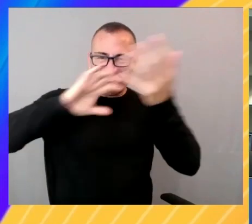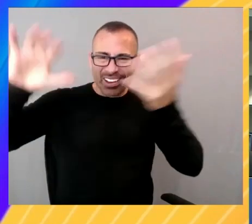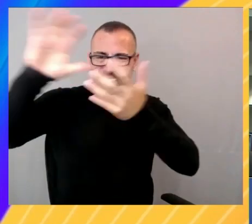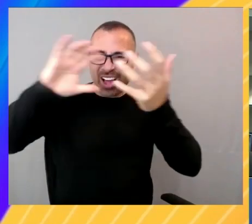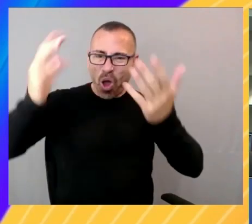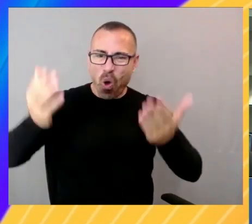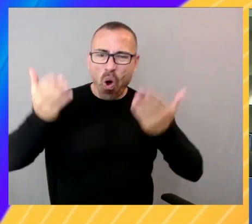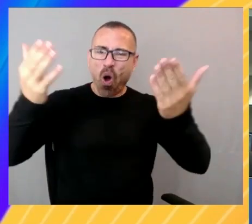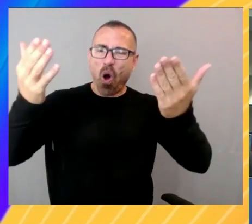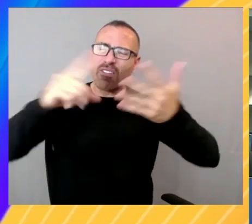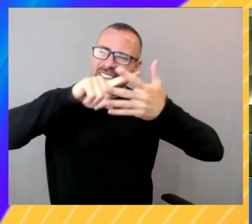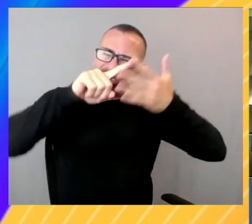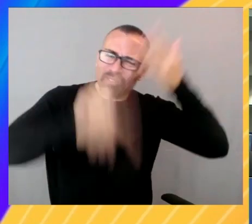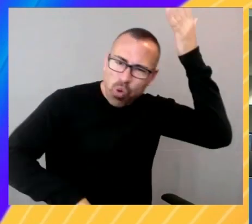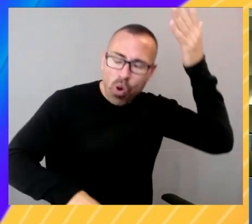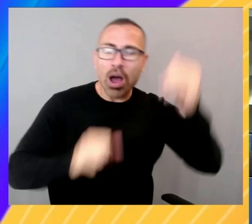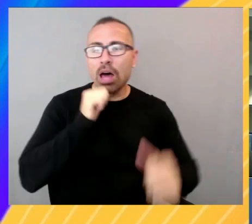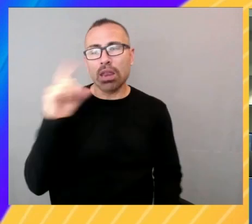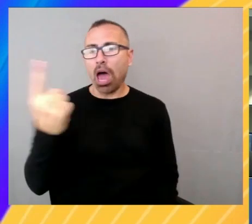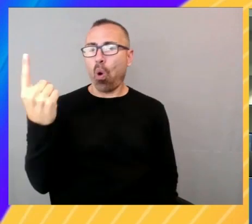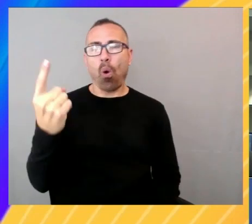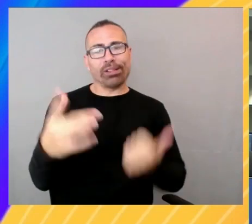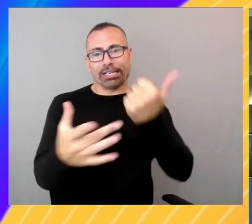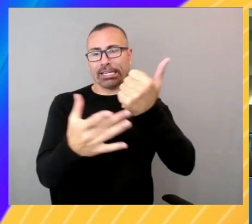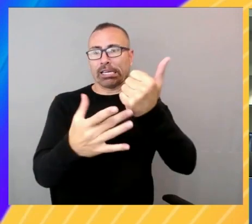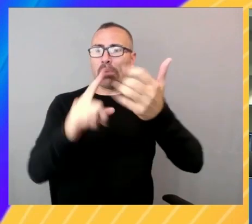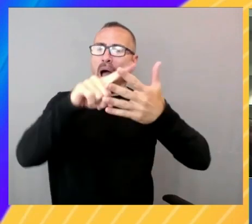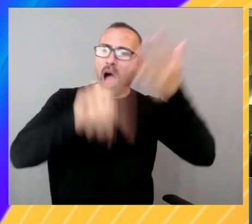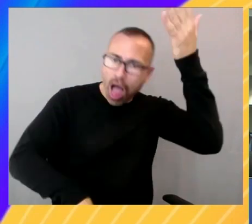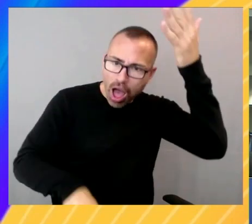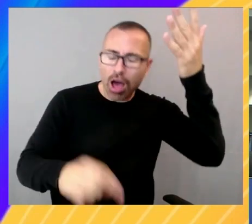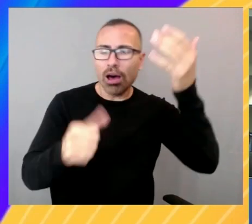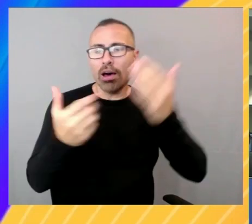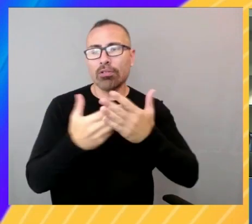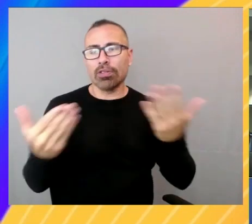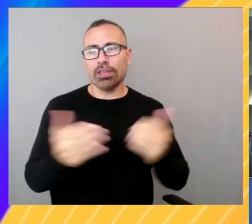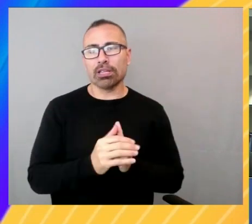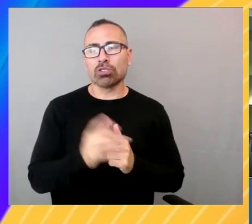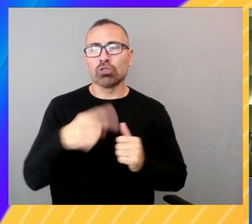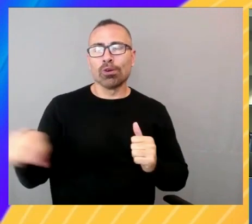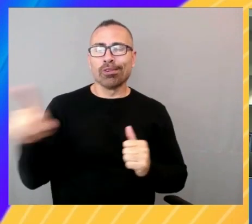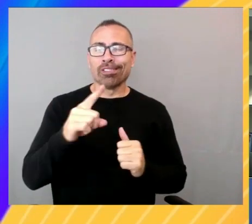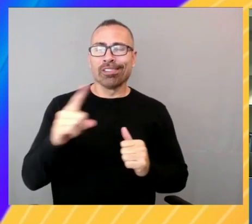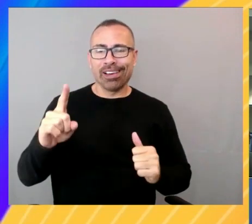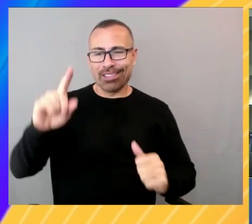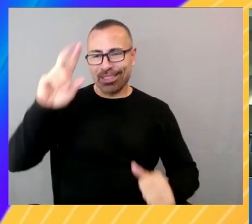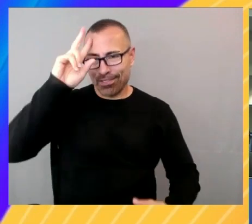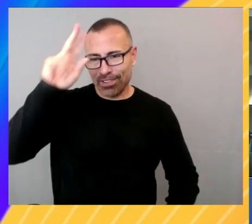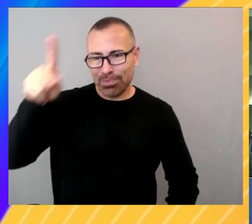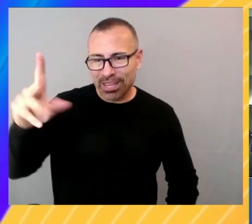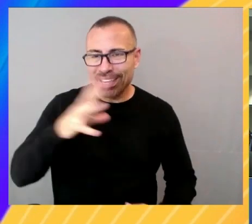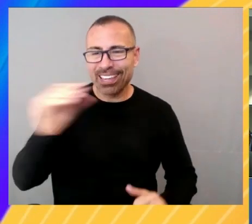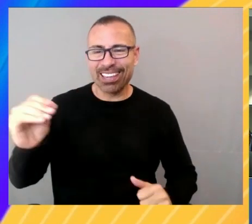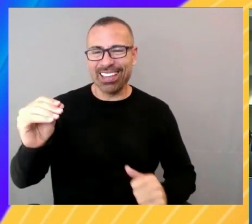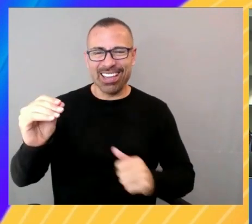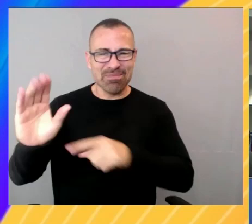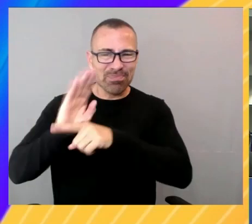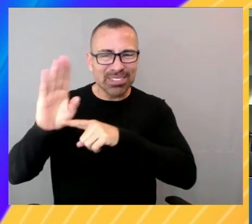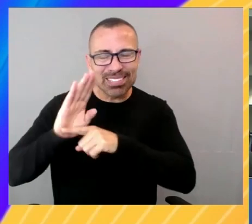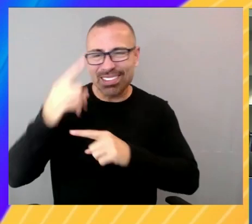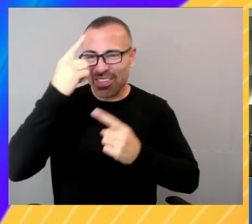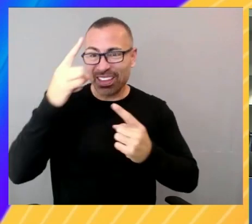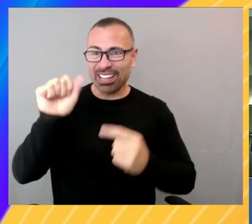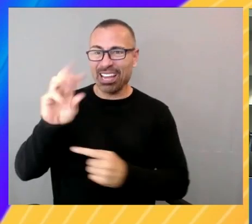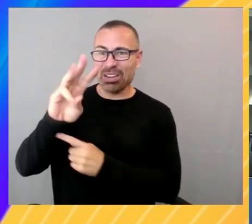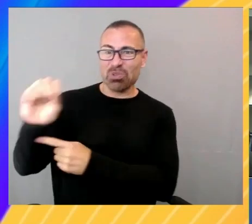just building on what you're saying. It's more than that. So Definitely. think outside the box when you think of how your AWS account team can help you. We're an extension of